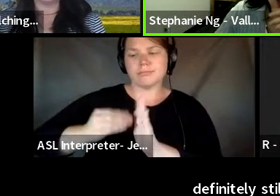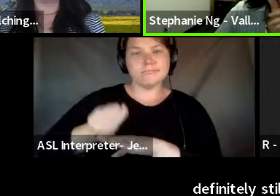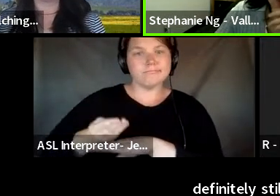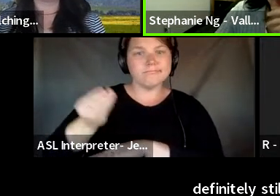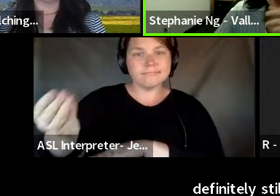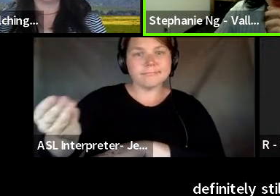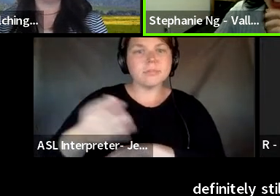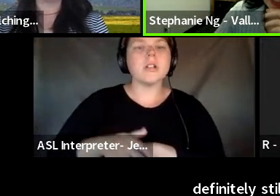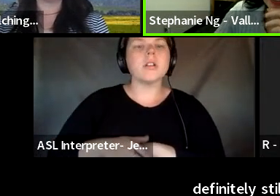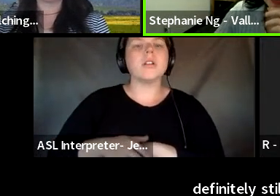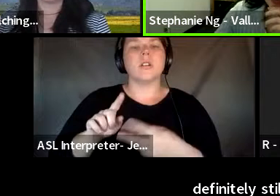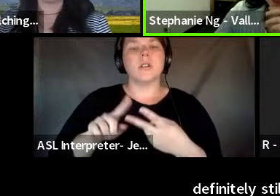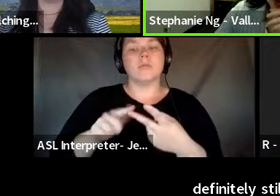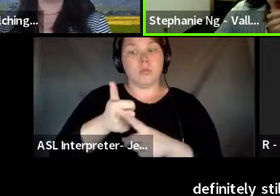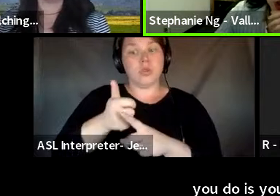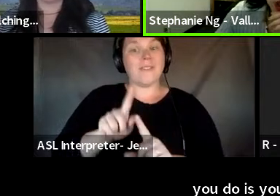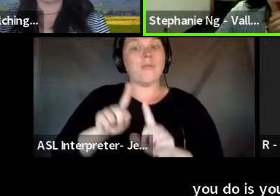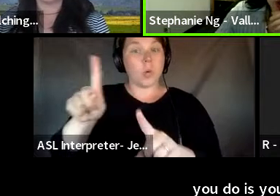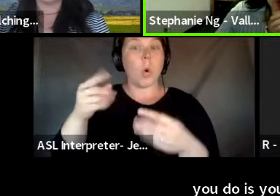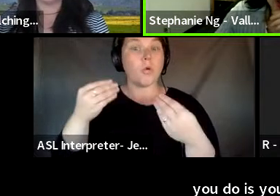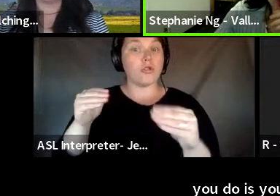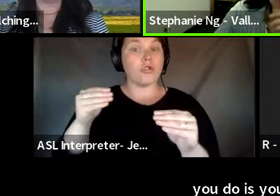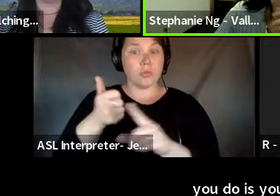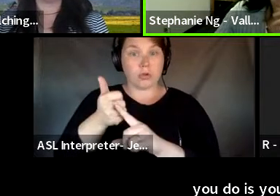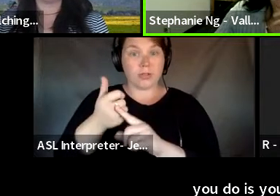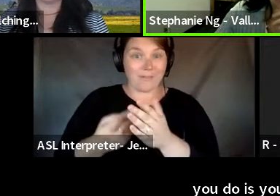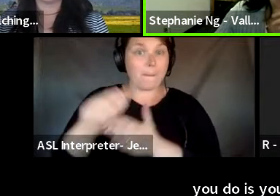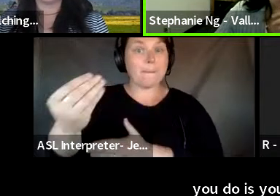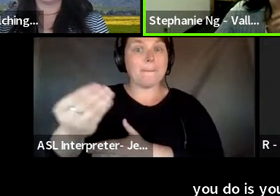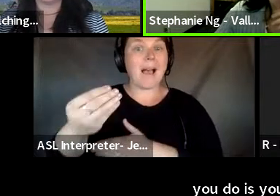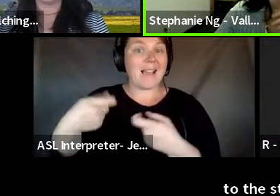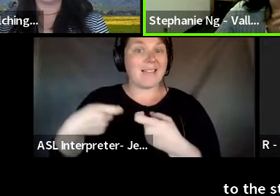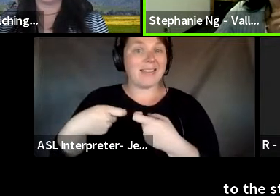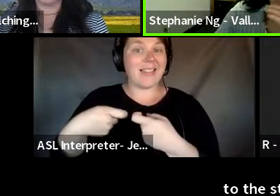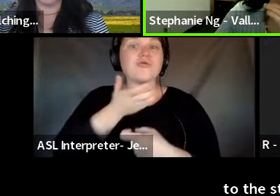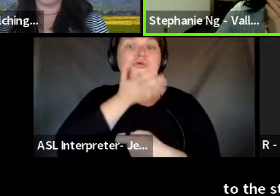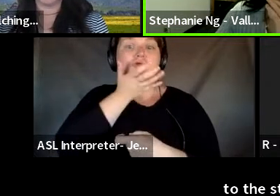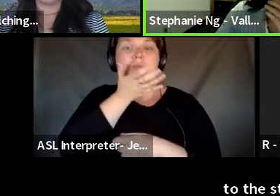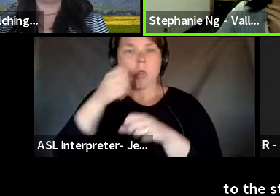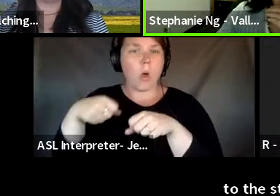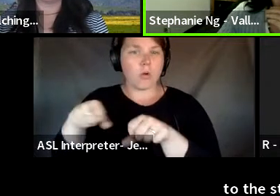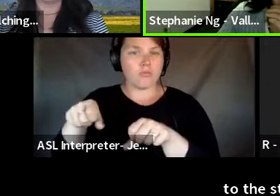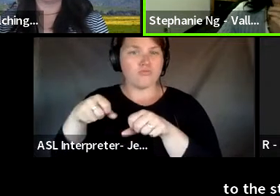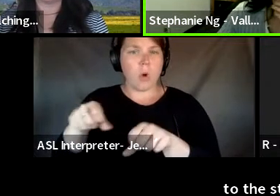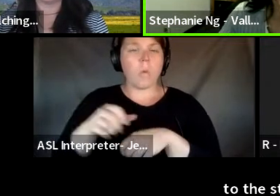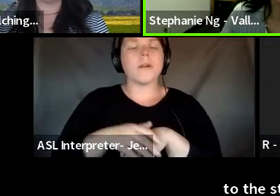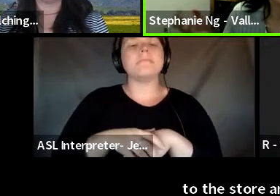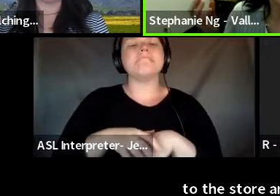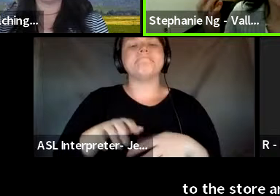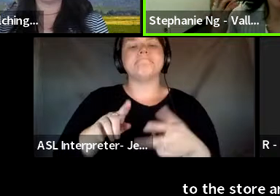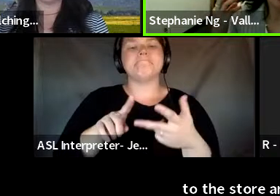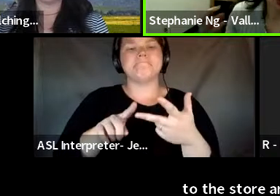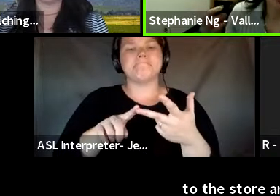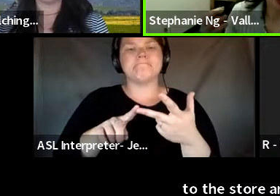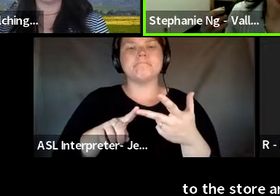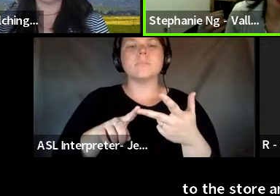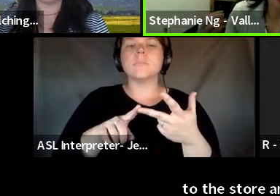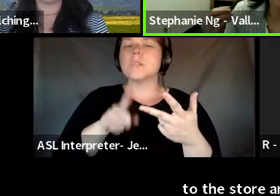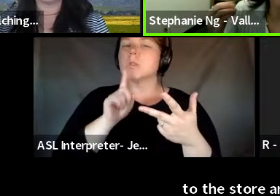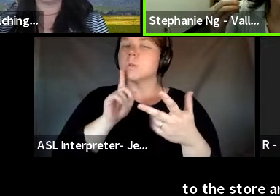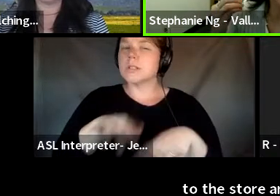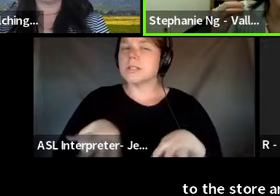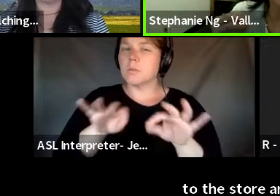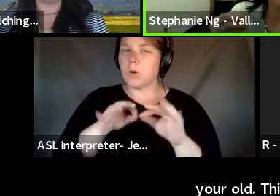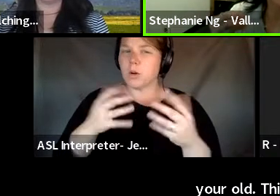store and purchase an electric lawnmower. You would take your old, this is an important piece of it, and where we really get the emission